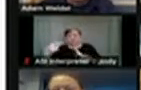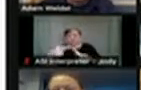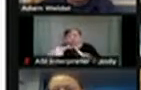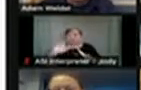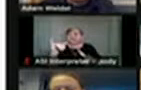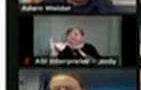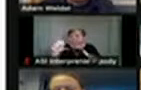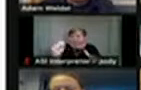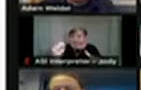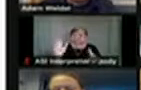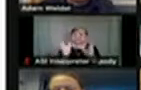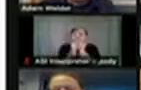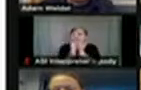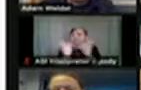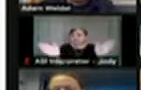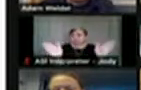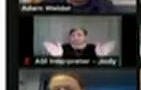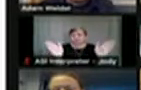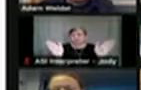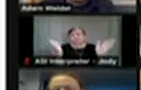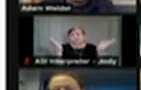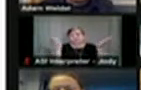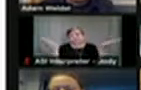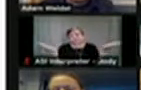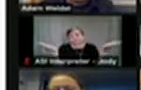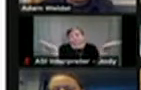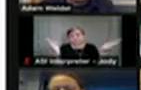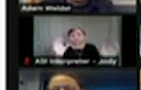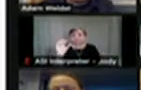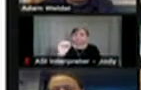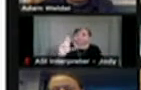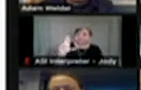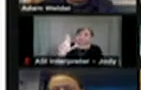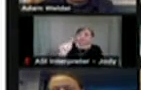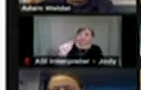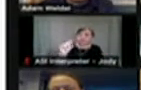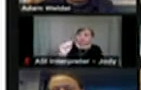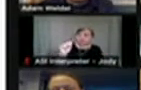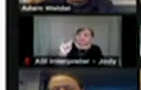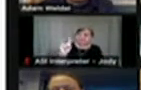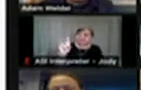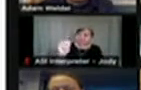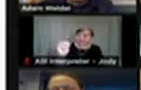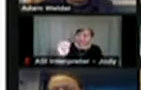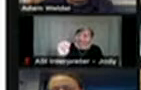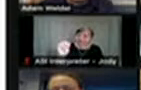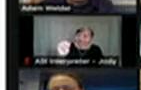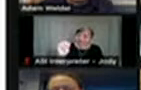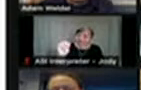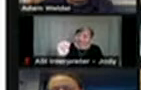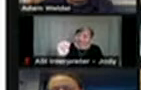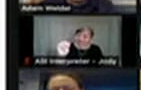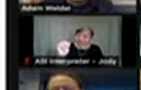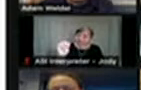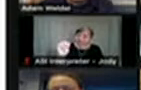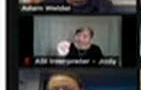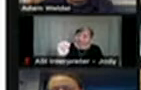but I don't know. I think outside should be after during physical education classes